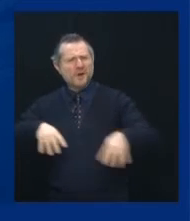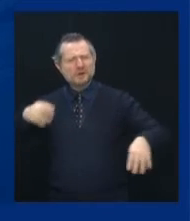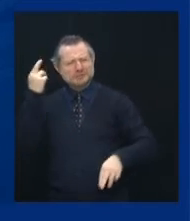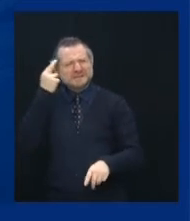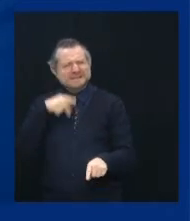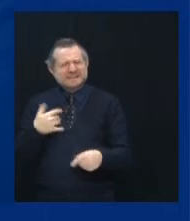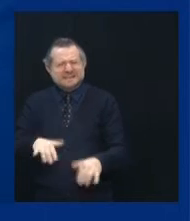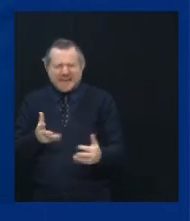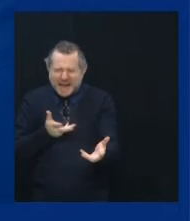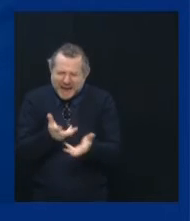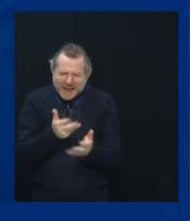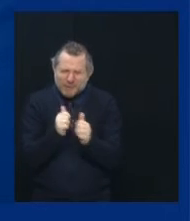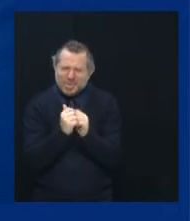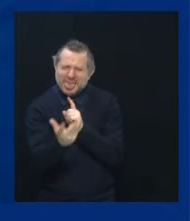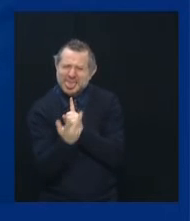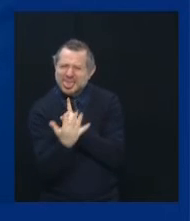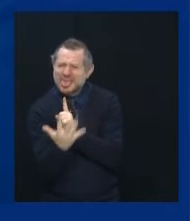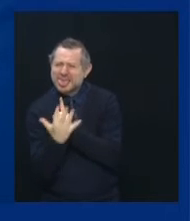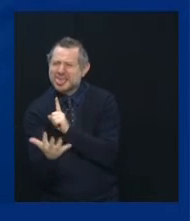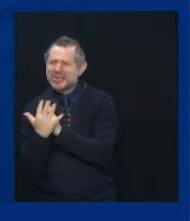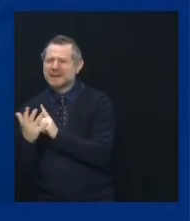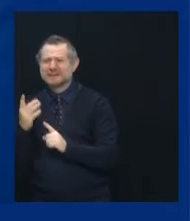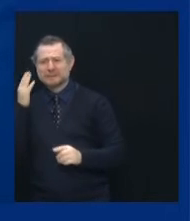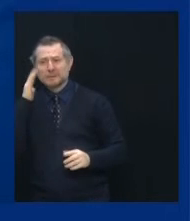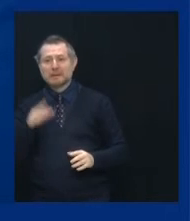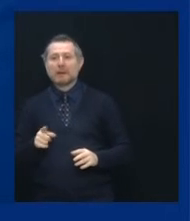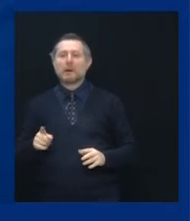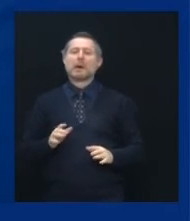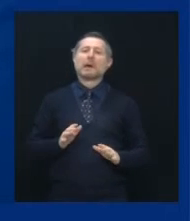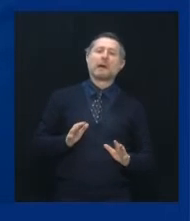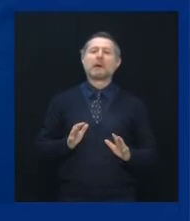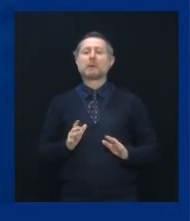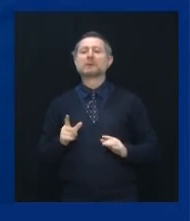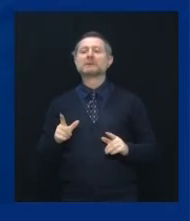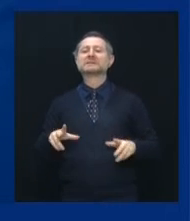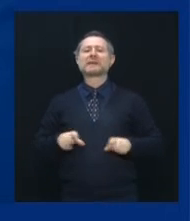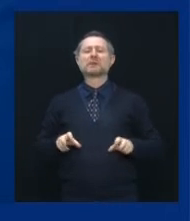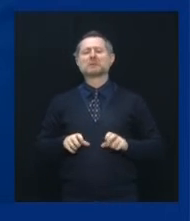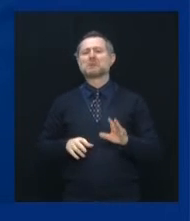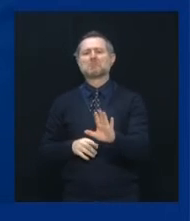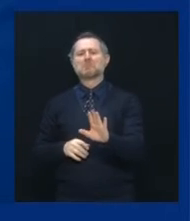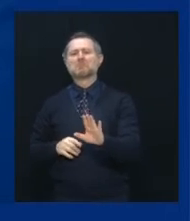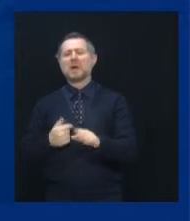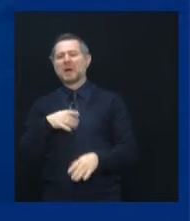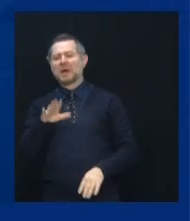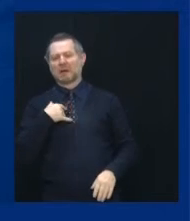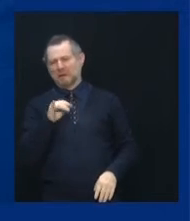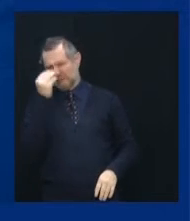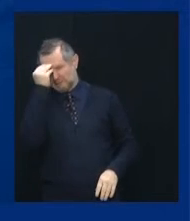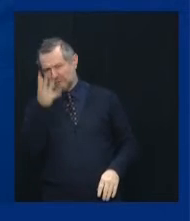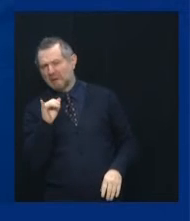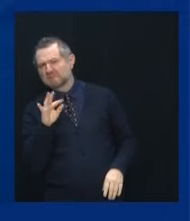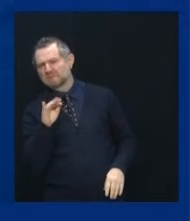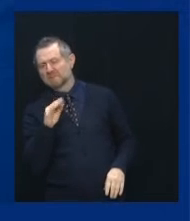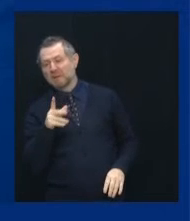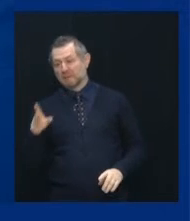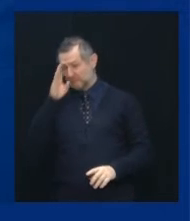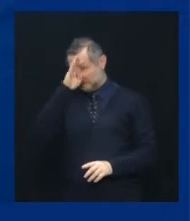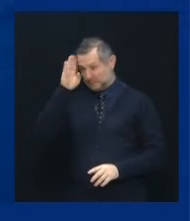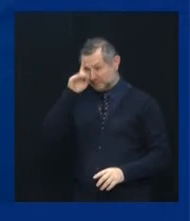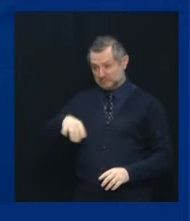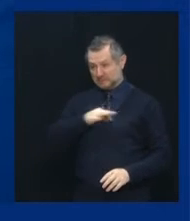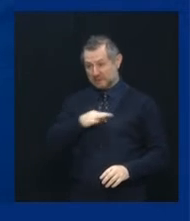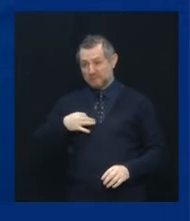deserve it because selfishly, if our hospital staff gets sick, it's going to reduce our